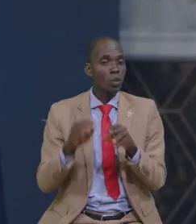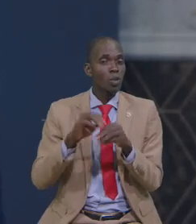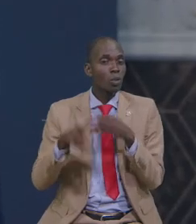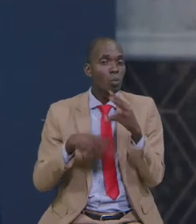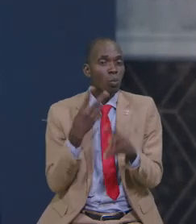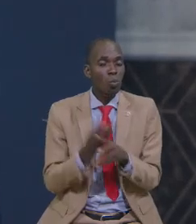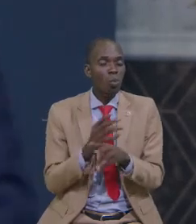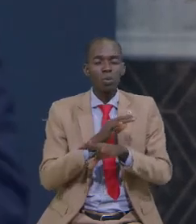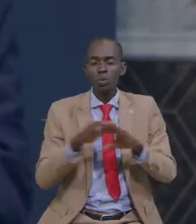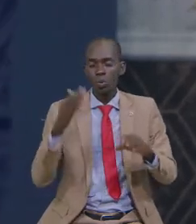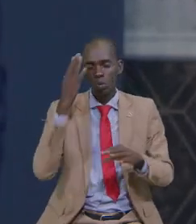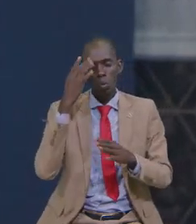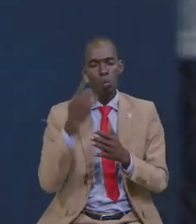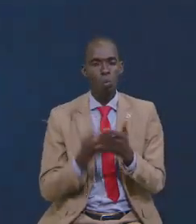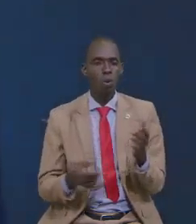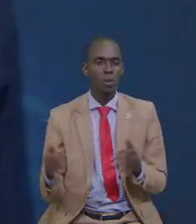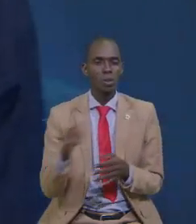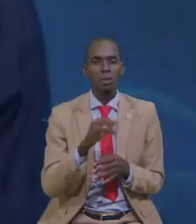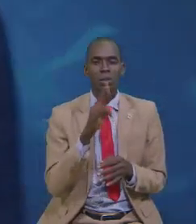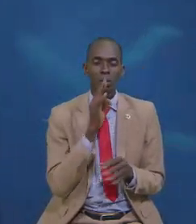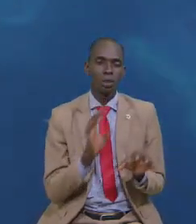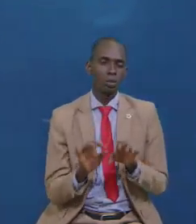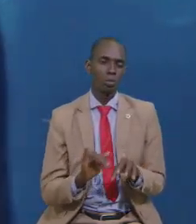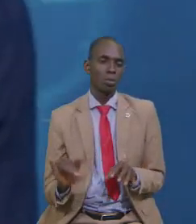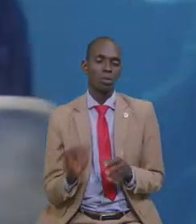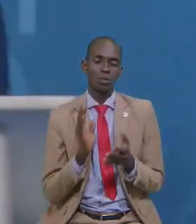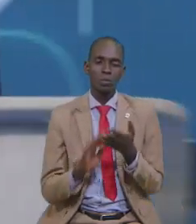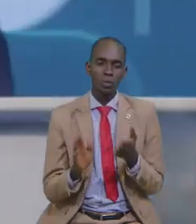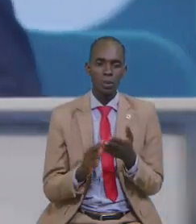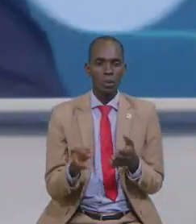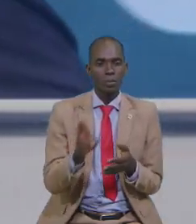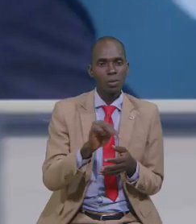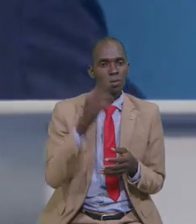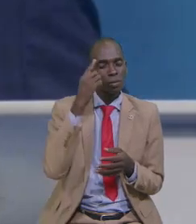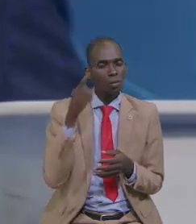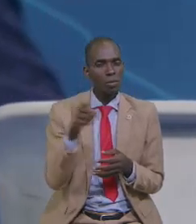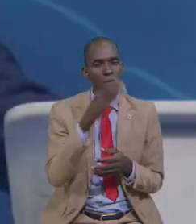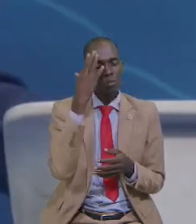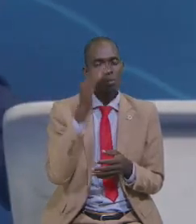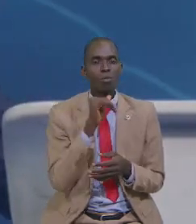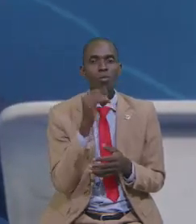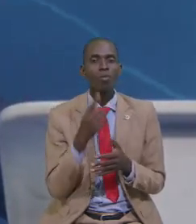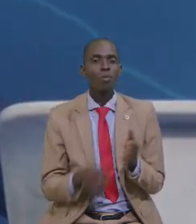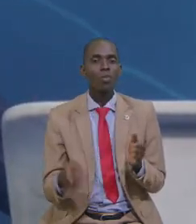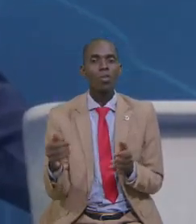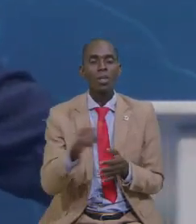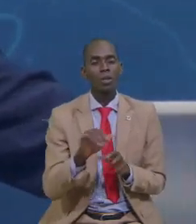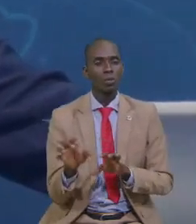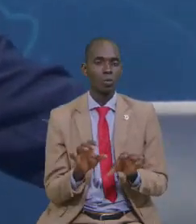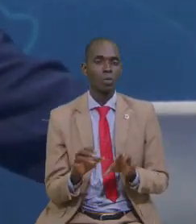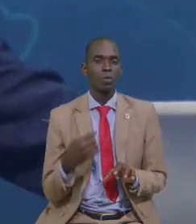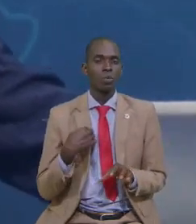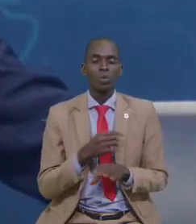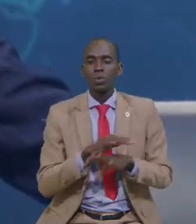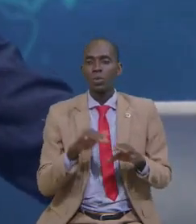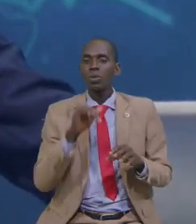doing. Forgive them, for they know not what they do. We didn't think of the consequence